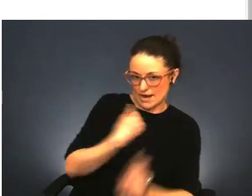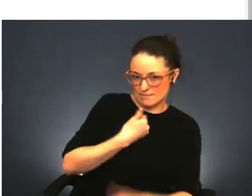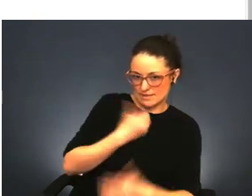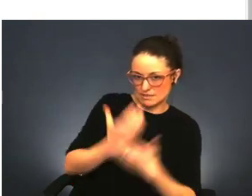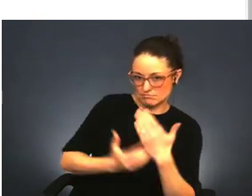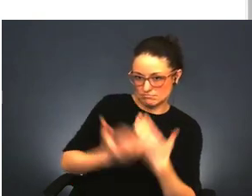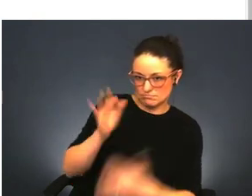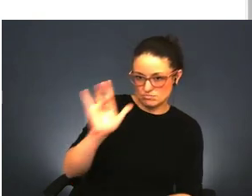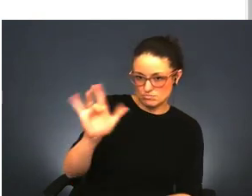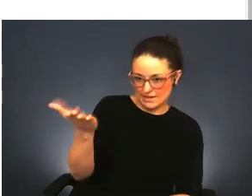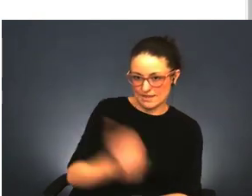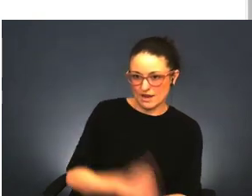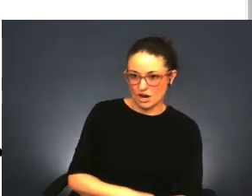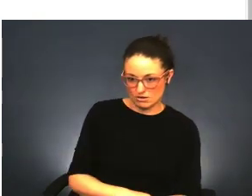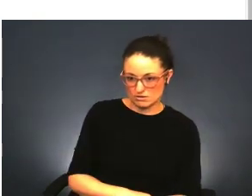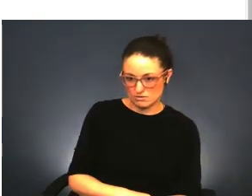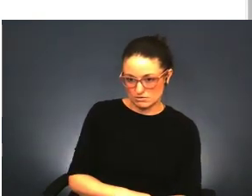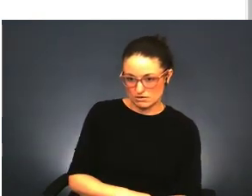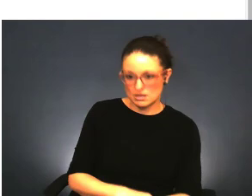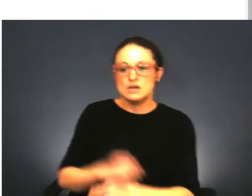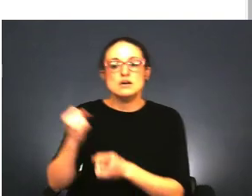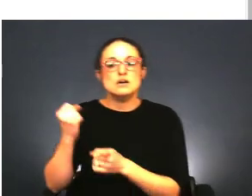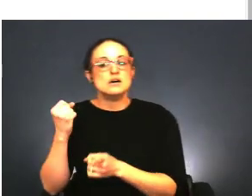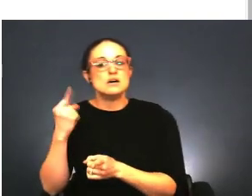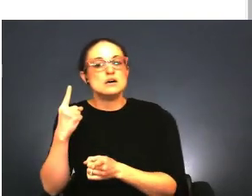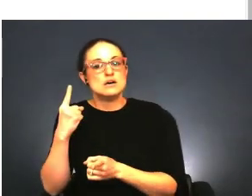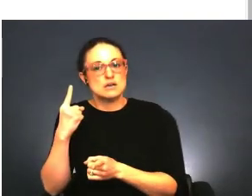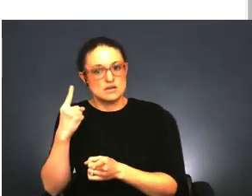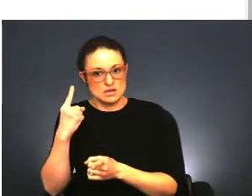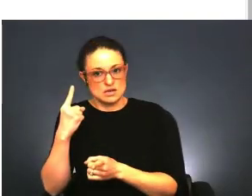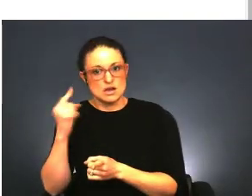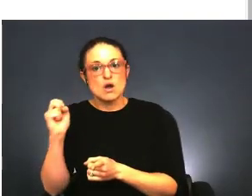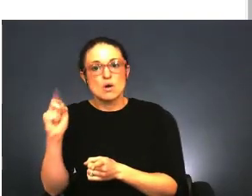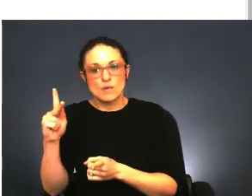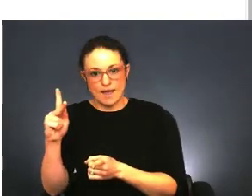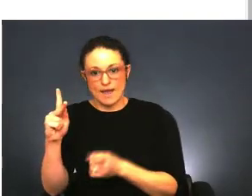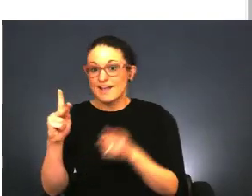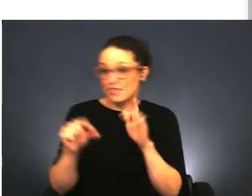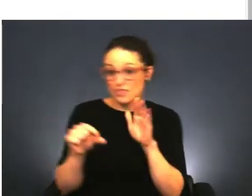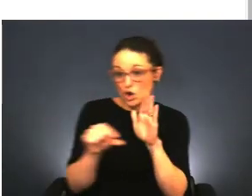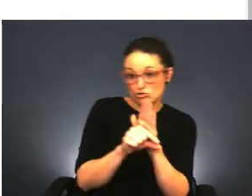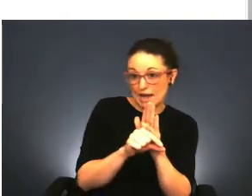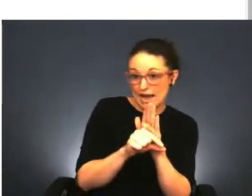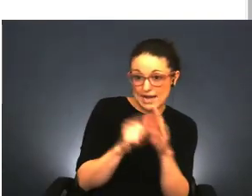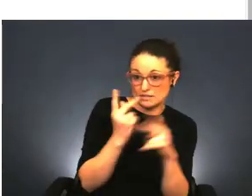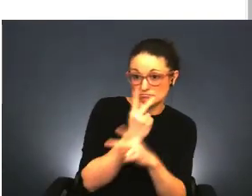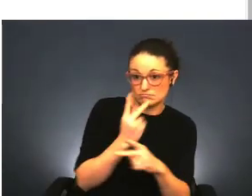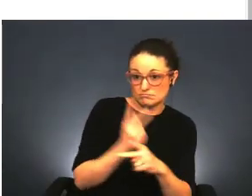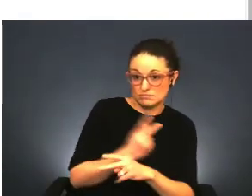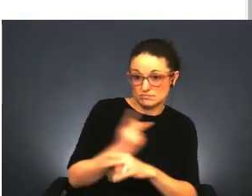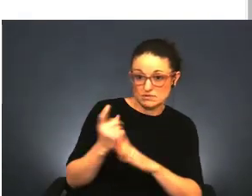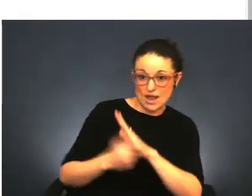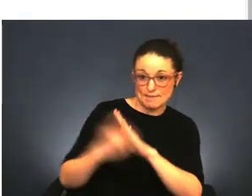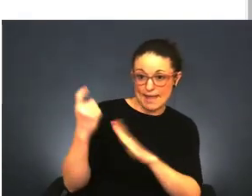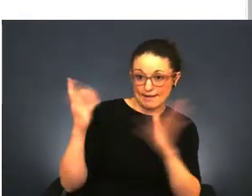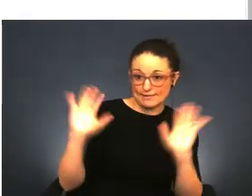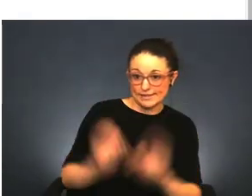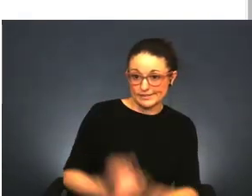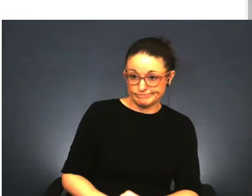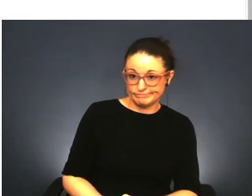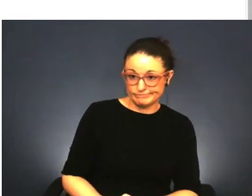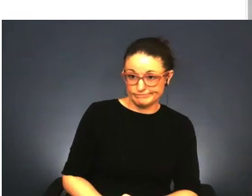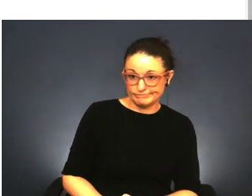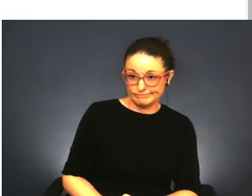And Right. the grade Okay. will be calculated automatically for me. Okay. If